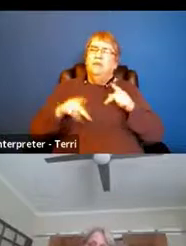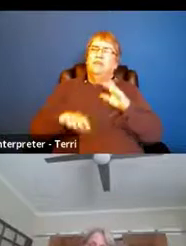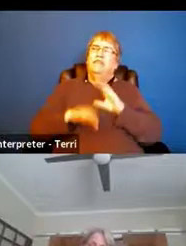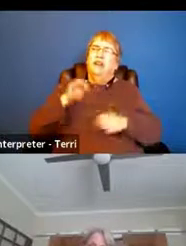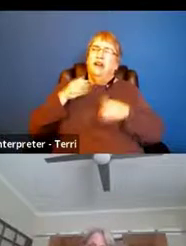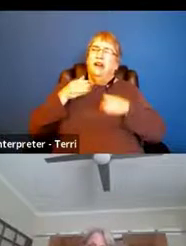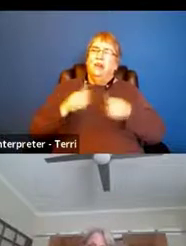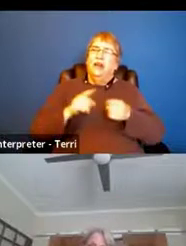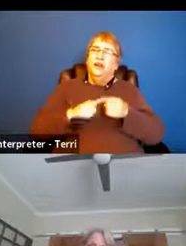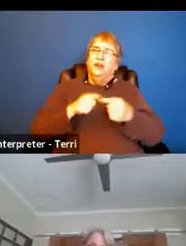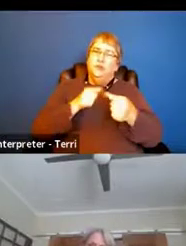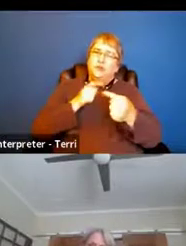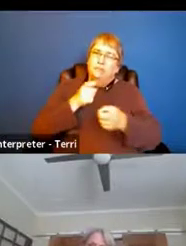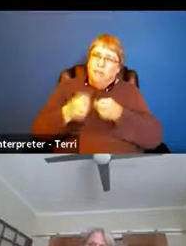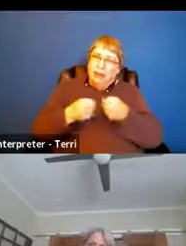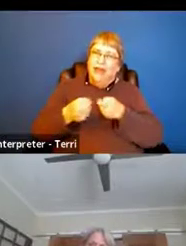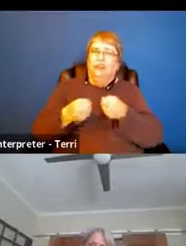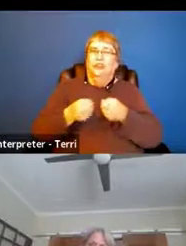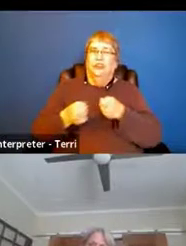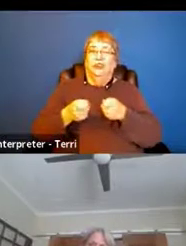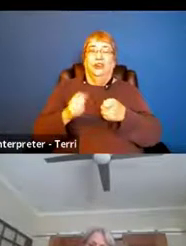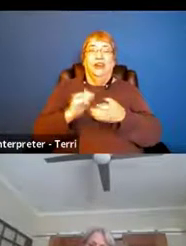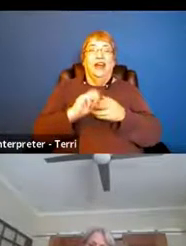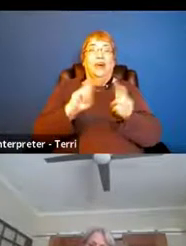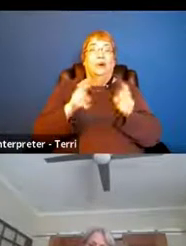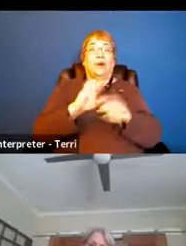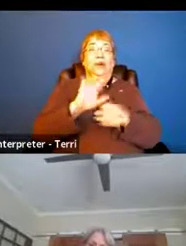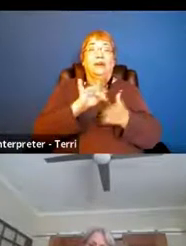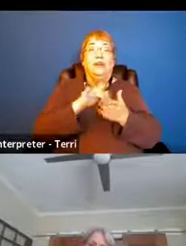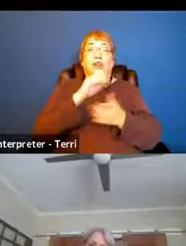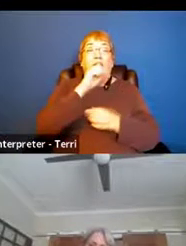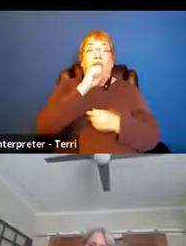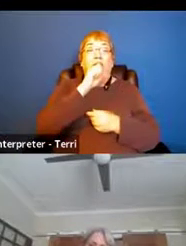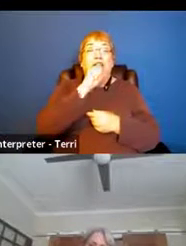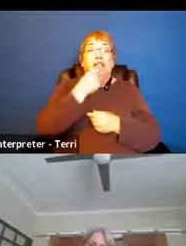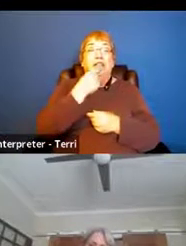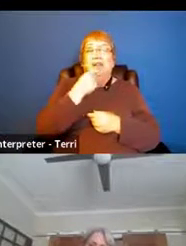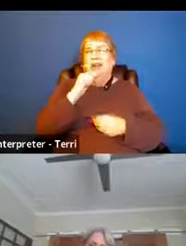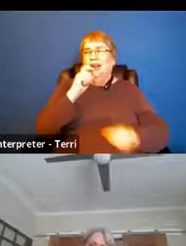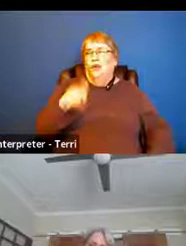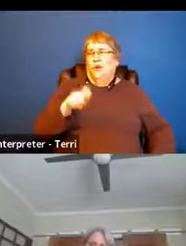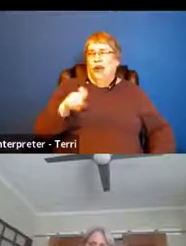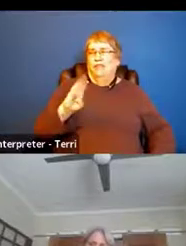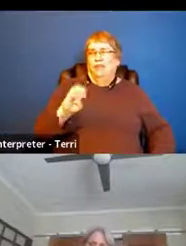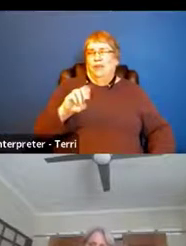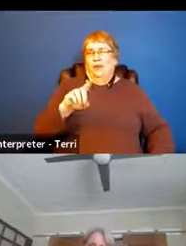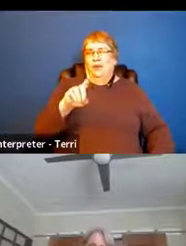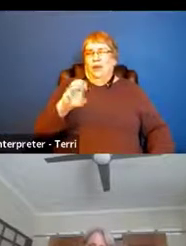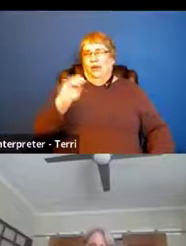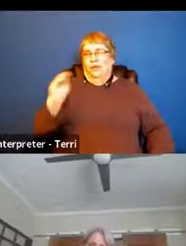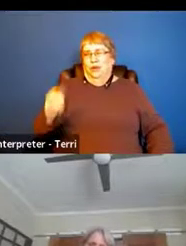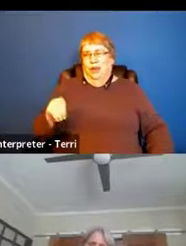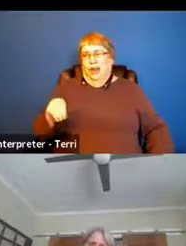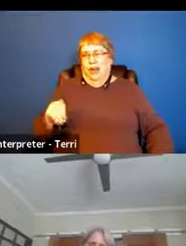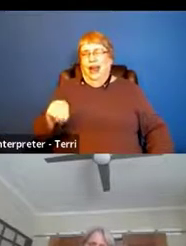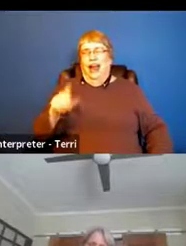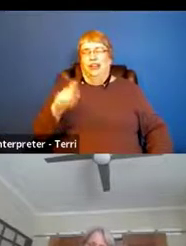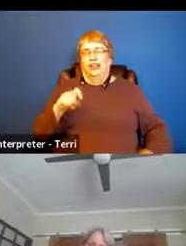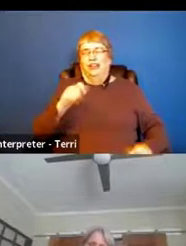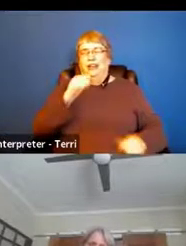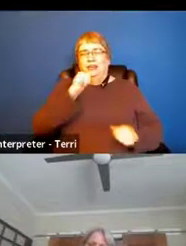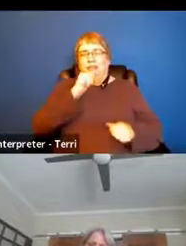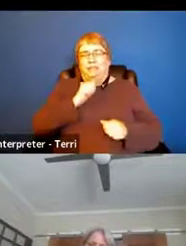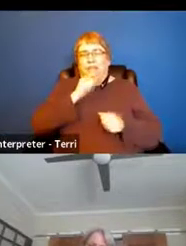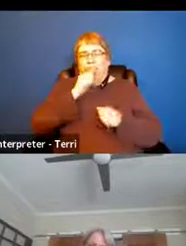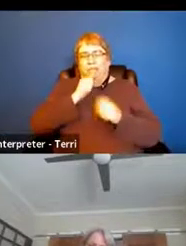during this really challenging time. I think the quote in the middle here that says, I don't have to be 100%, I just need to do what I can to make it through each day, is